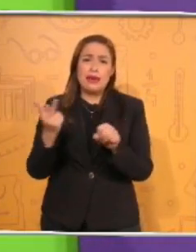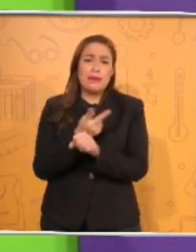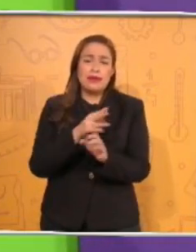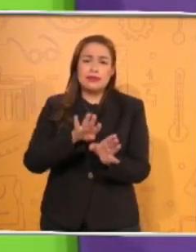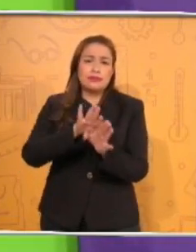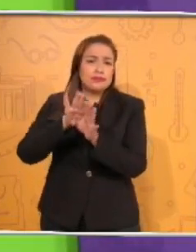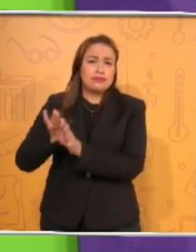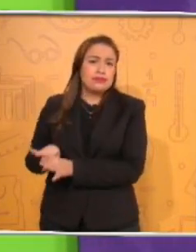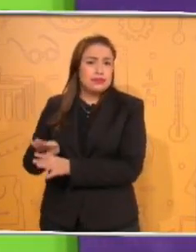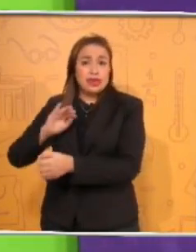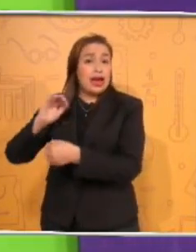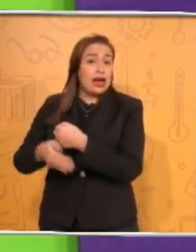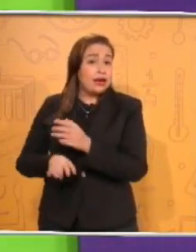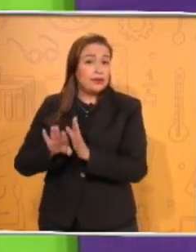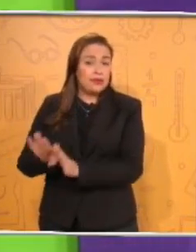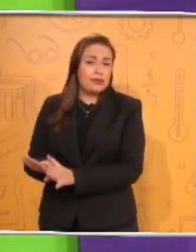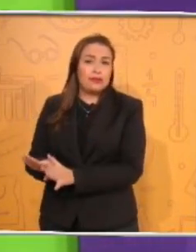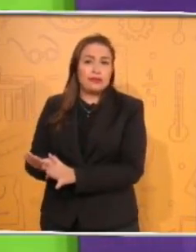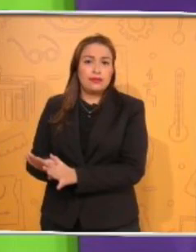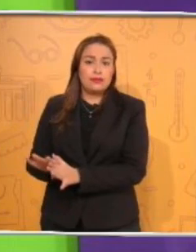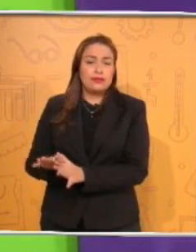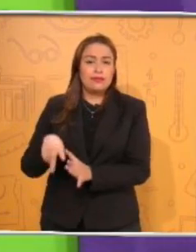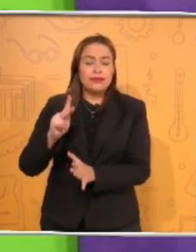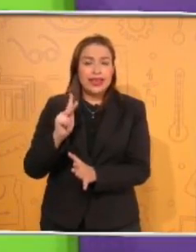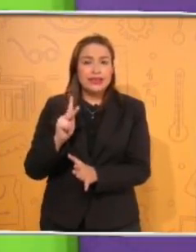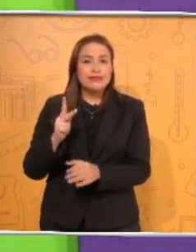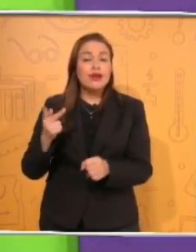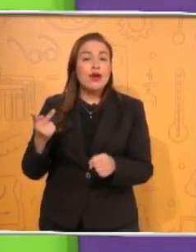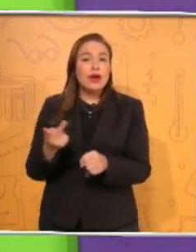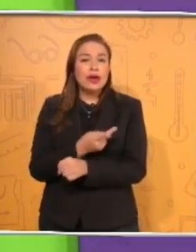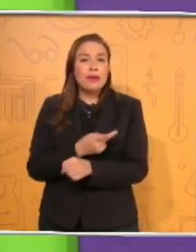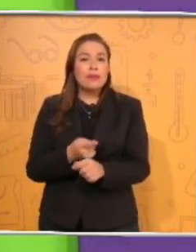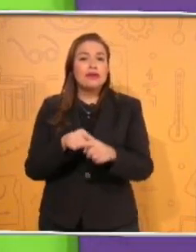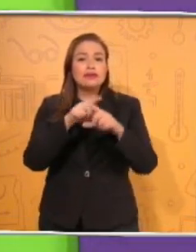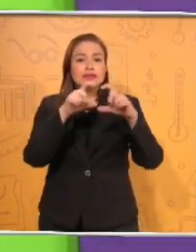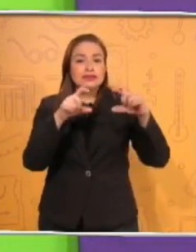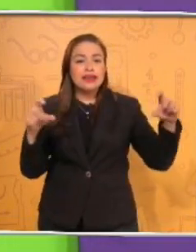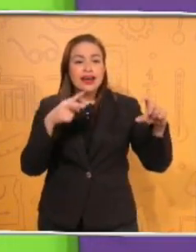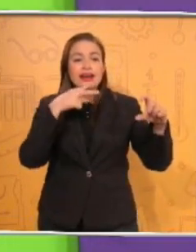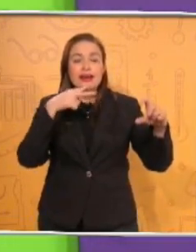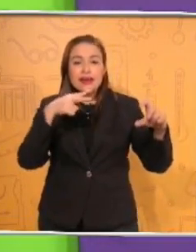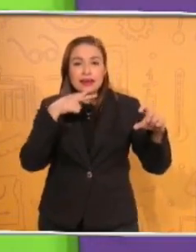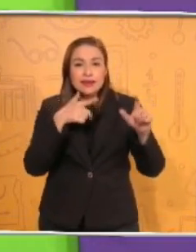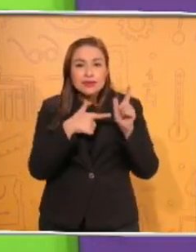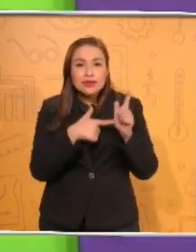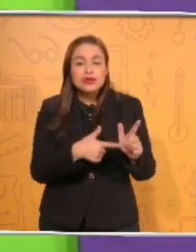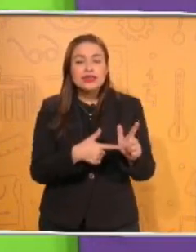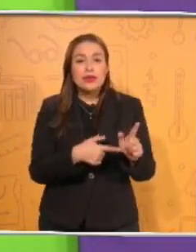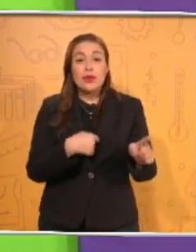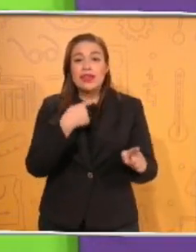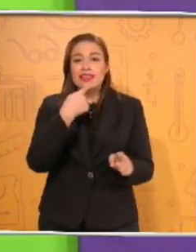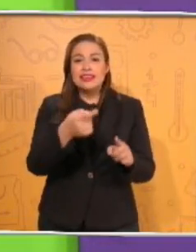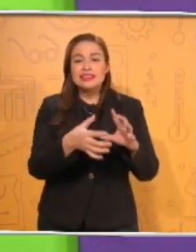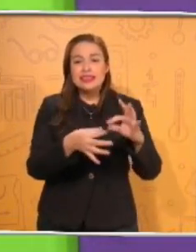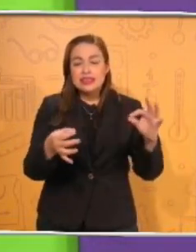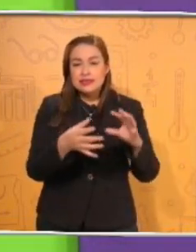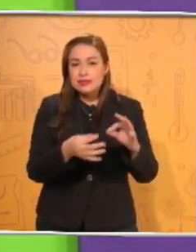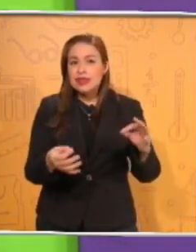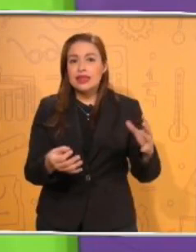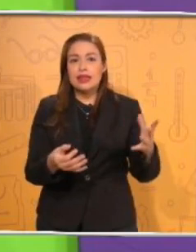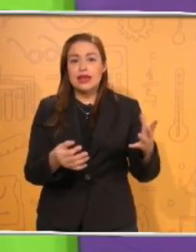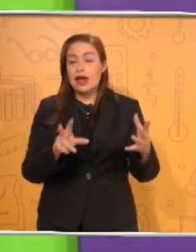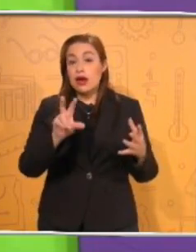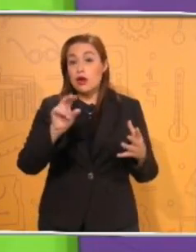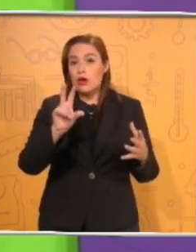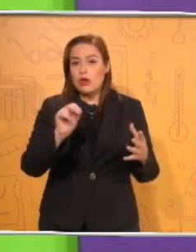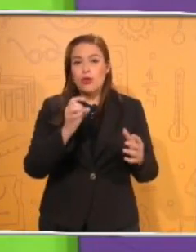specific moment. But what happened in the past continuous? The past continuous, it's not